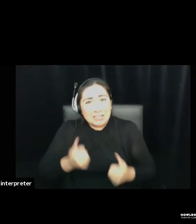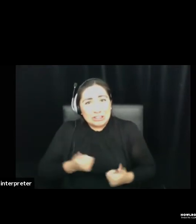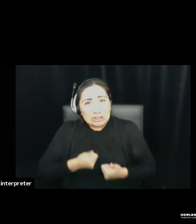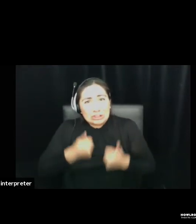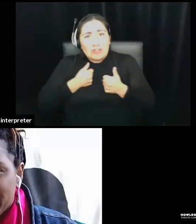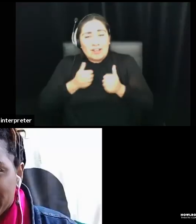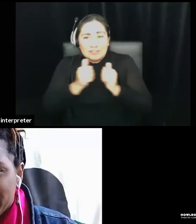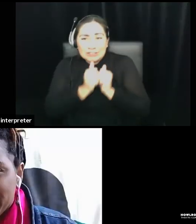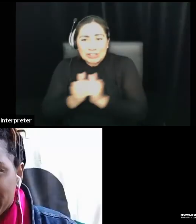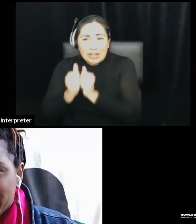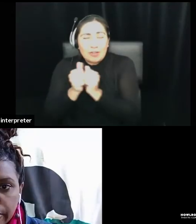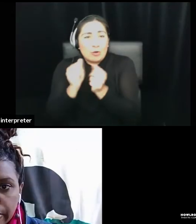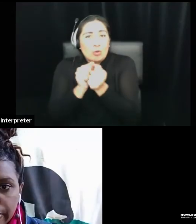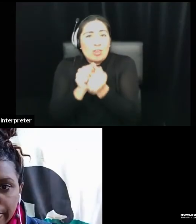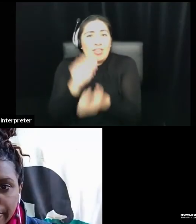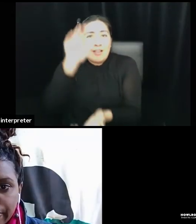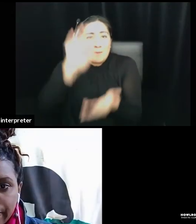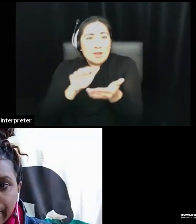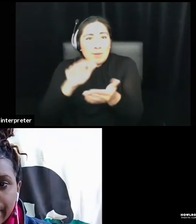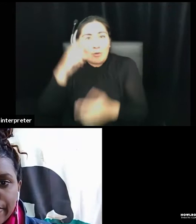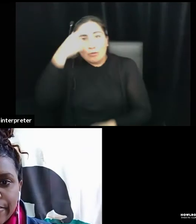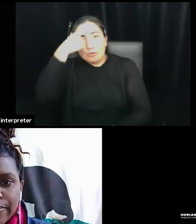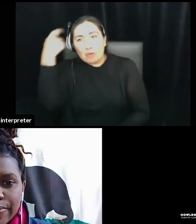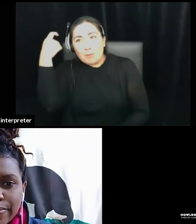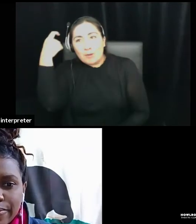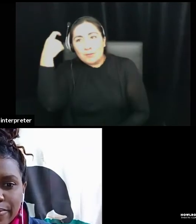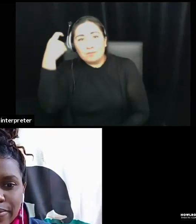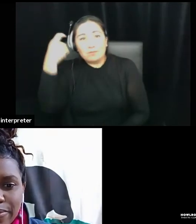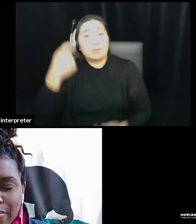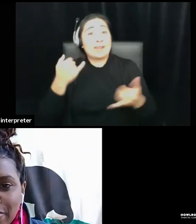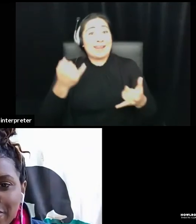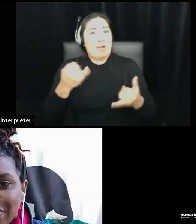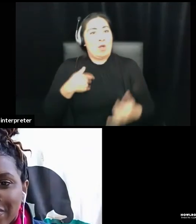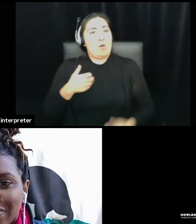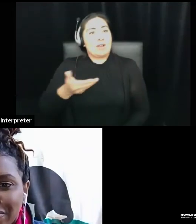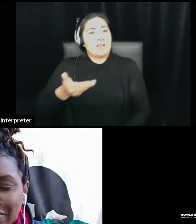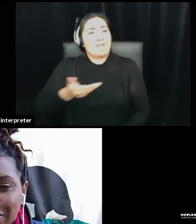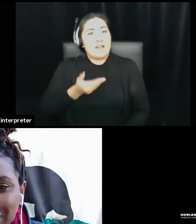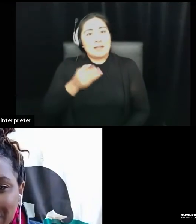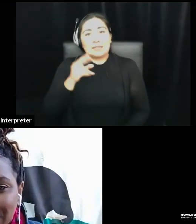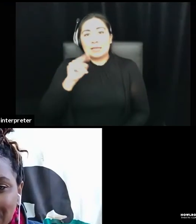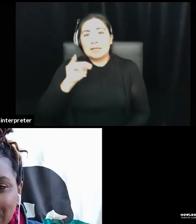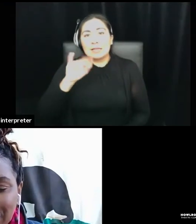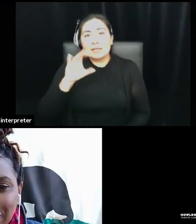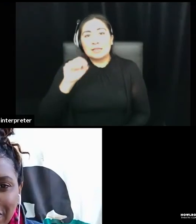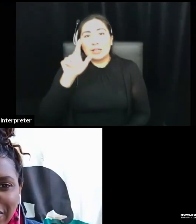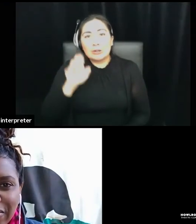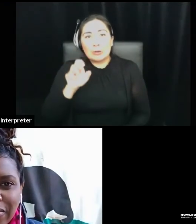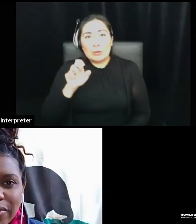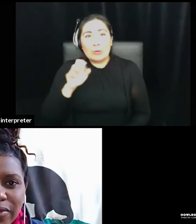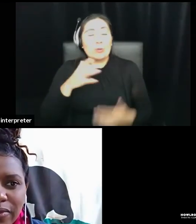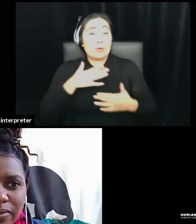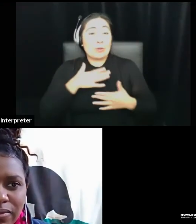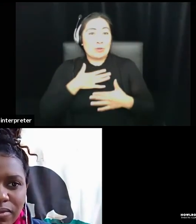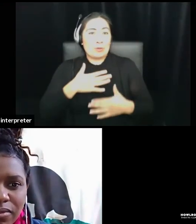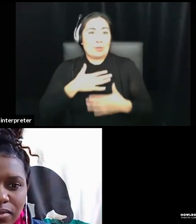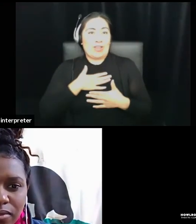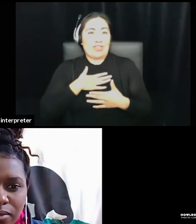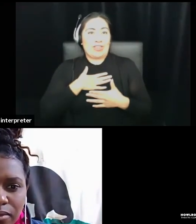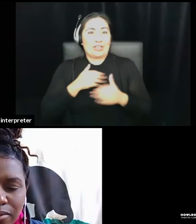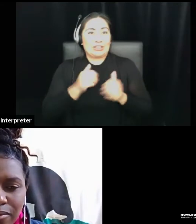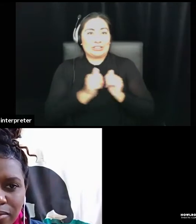trauma. And I want to take a breath here and invite Nicole to help us take a breath